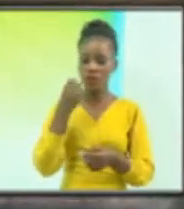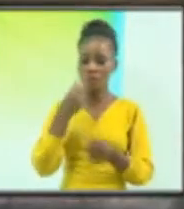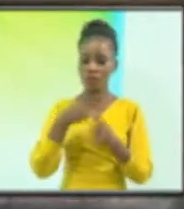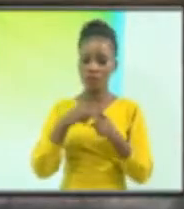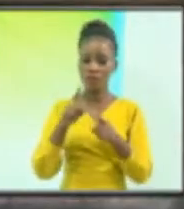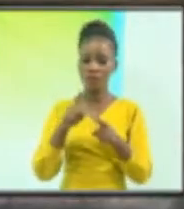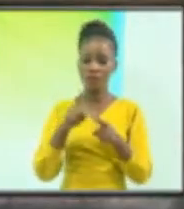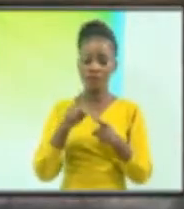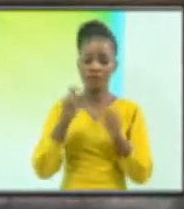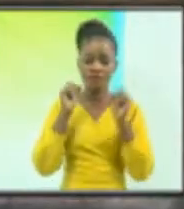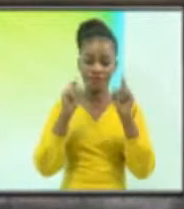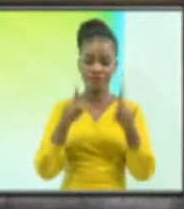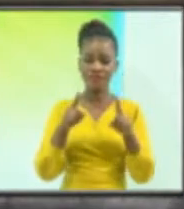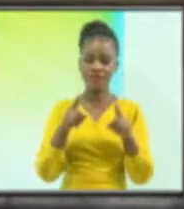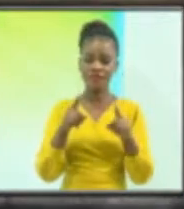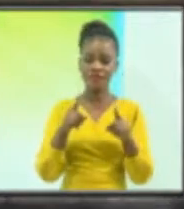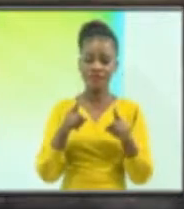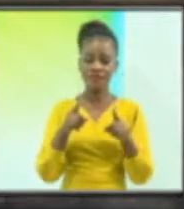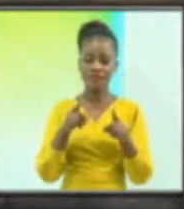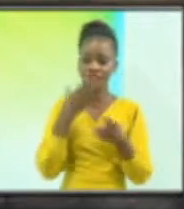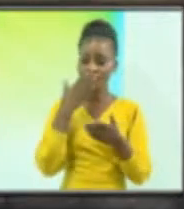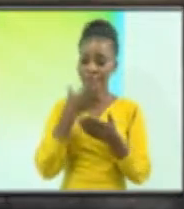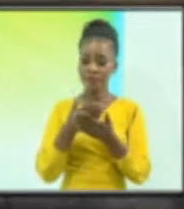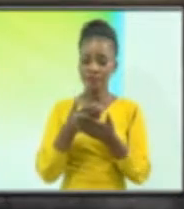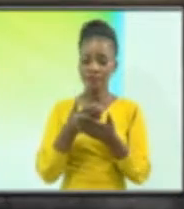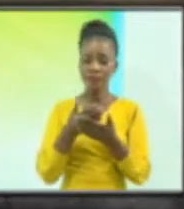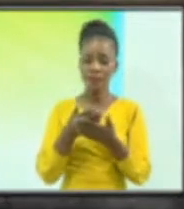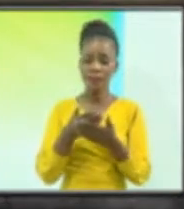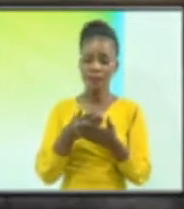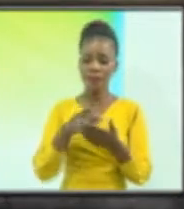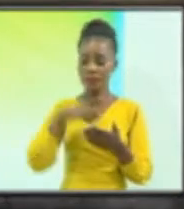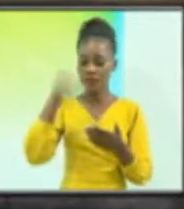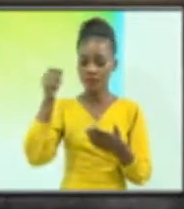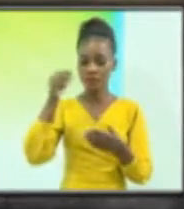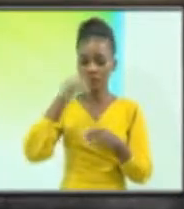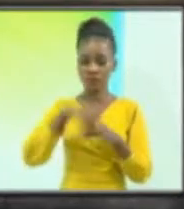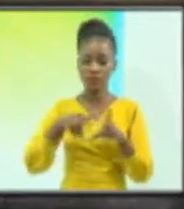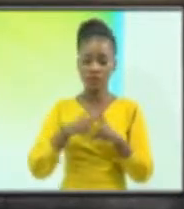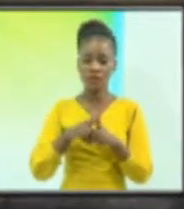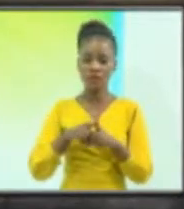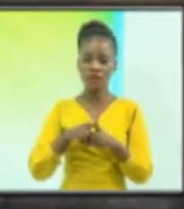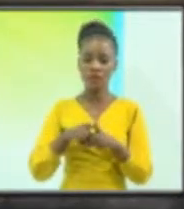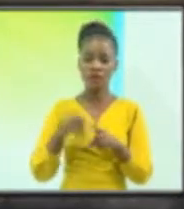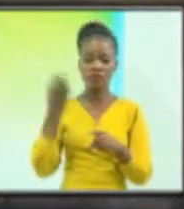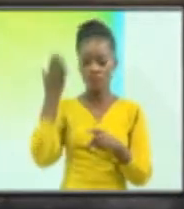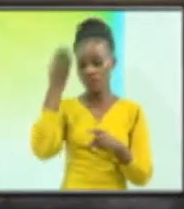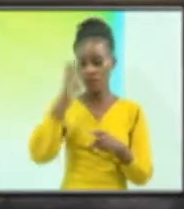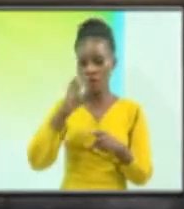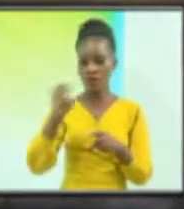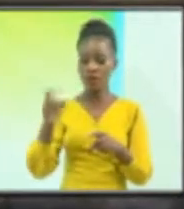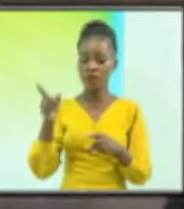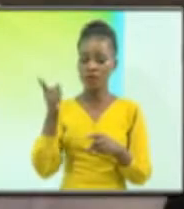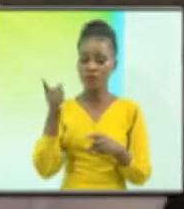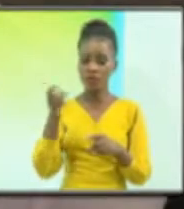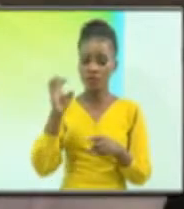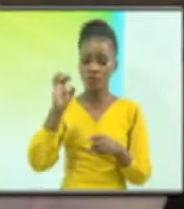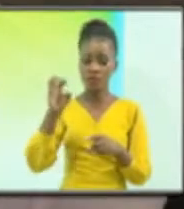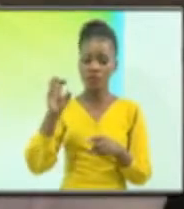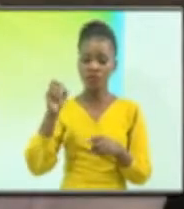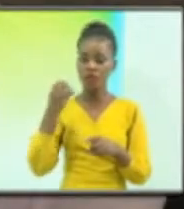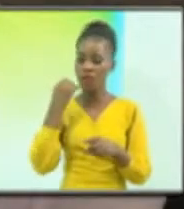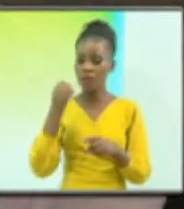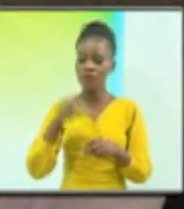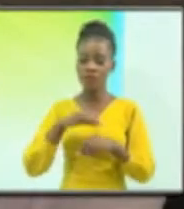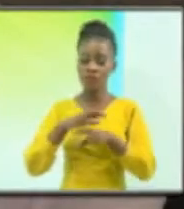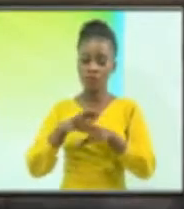passport. Okay. This one. Yes. That's good of the ministry. It takes you in East Africa and COMESA member countries. Common market for East